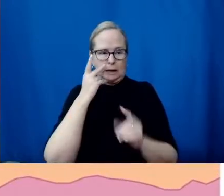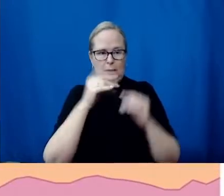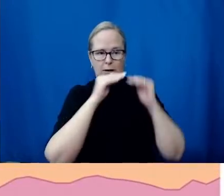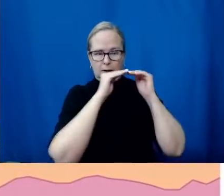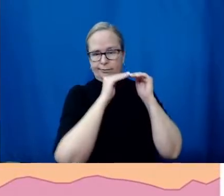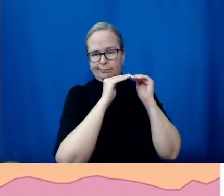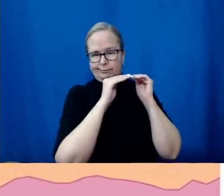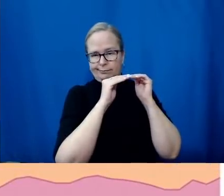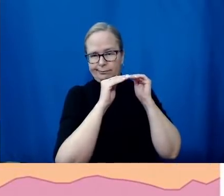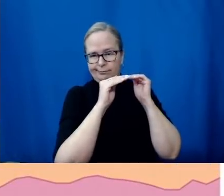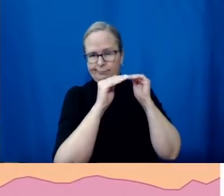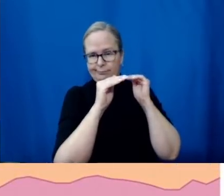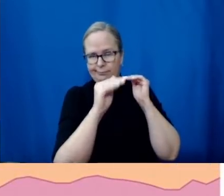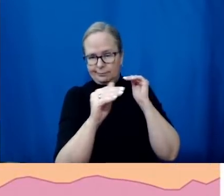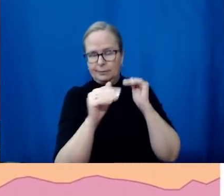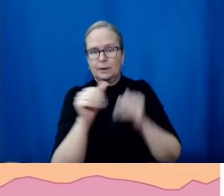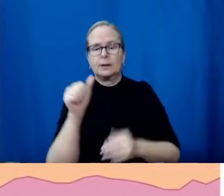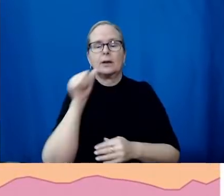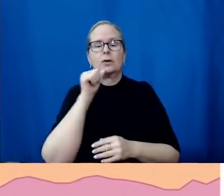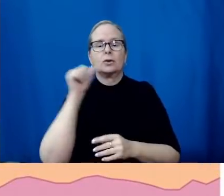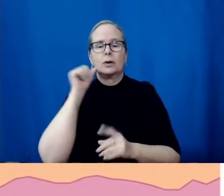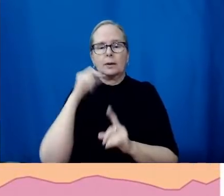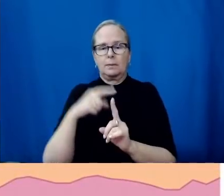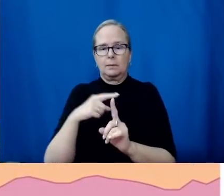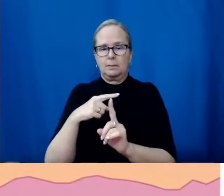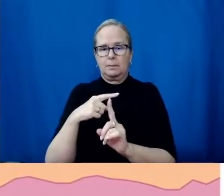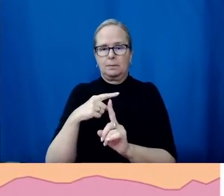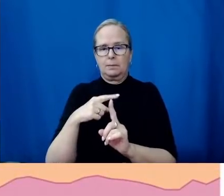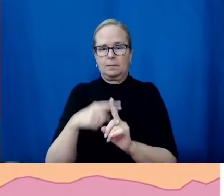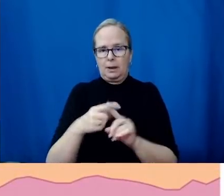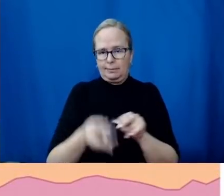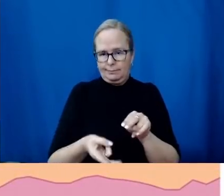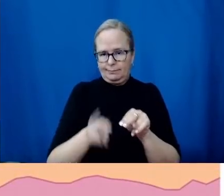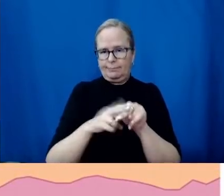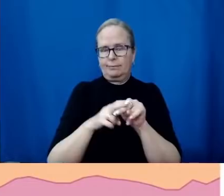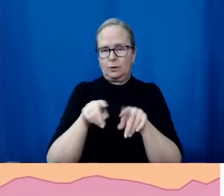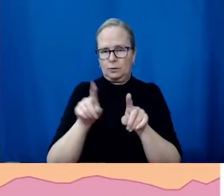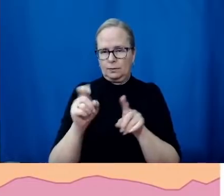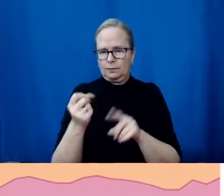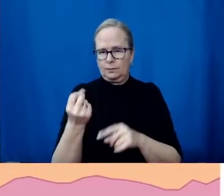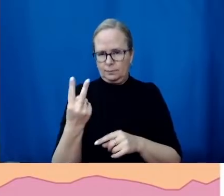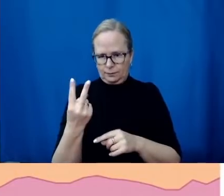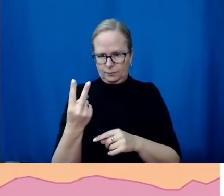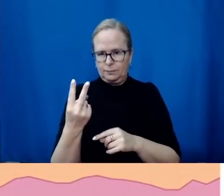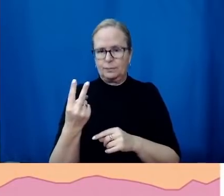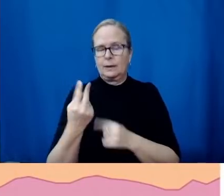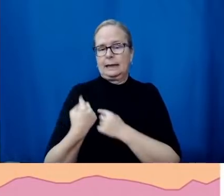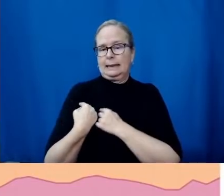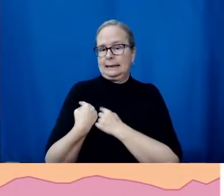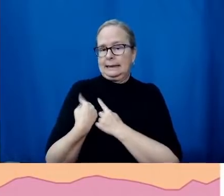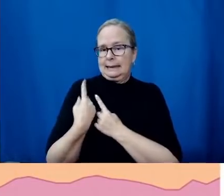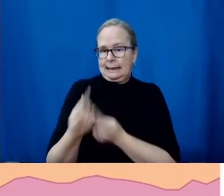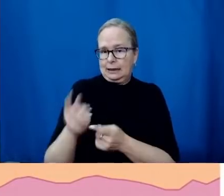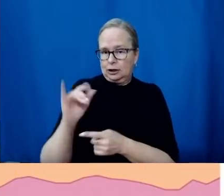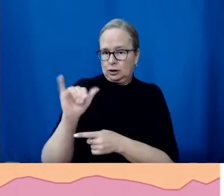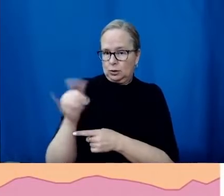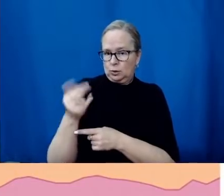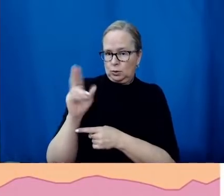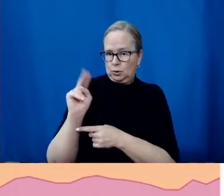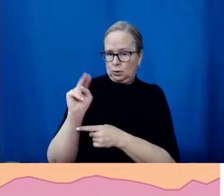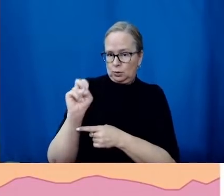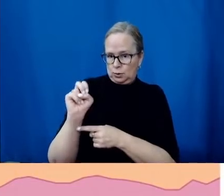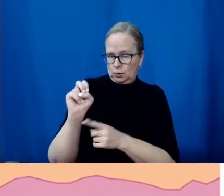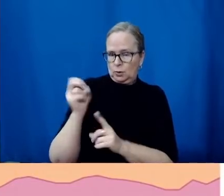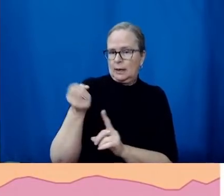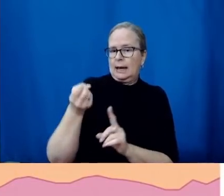be extremely flat. Yesterday was +6 to 112. If you look at it, it's actually been since the 18th